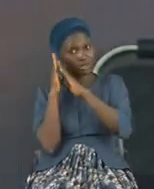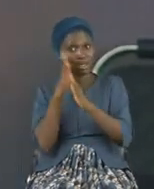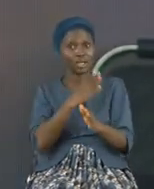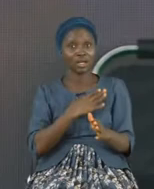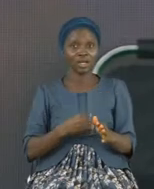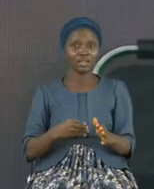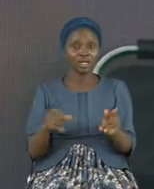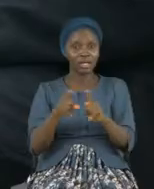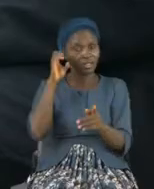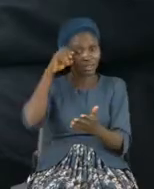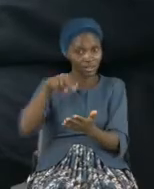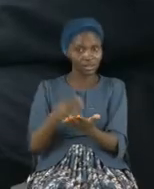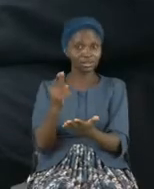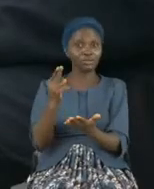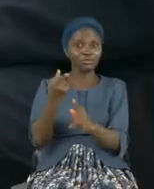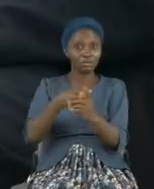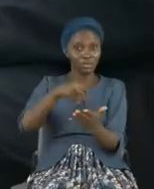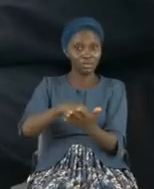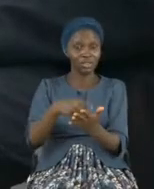too. Healed.